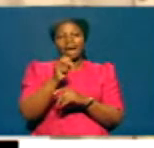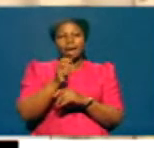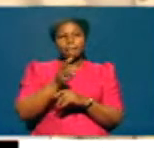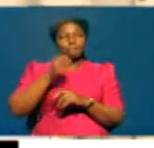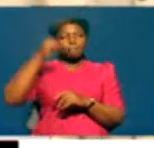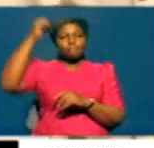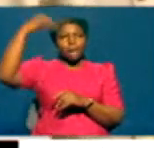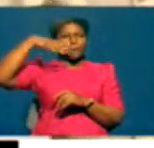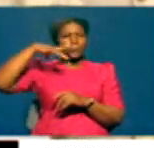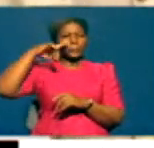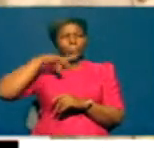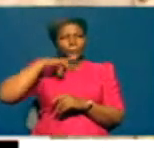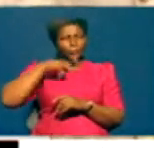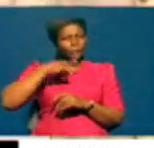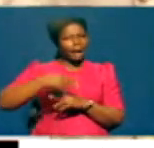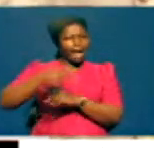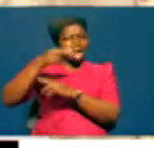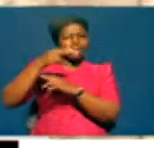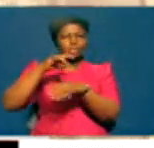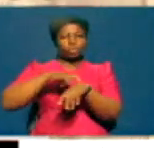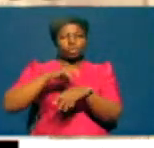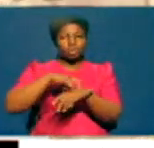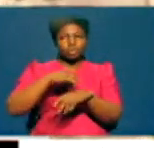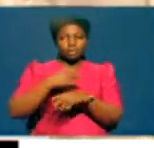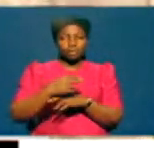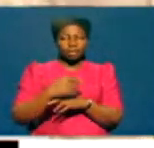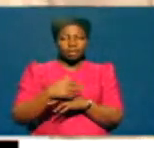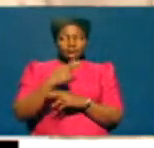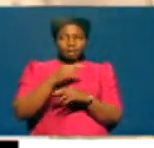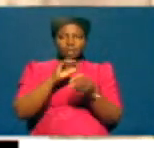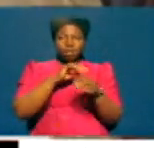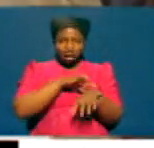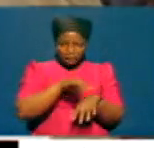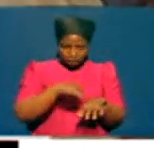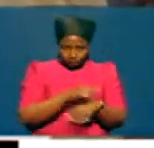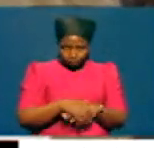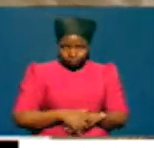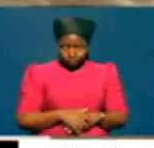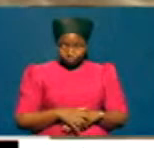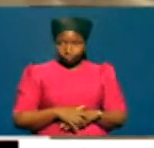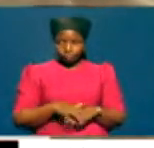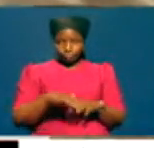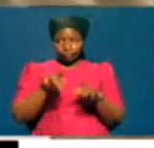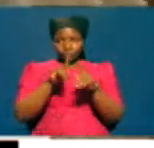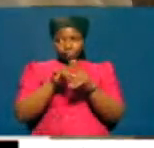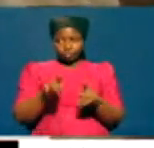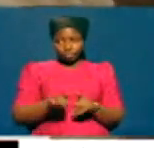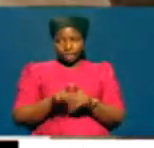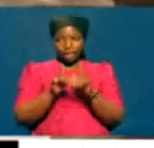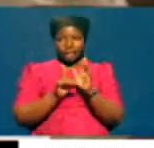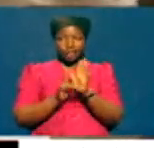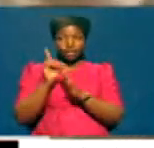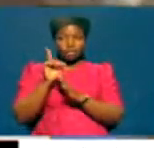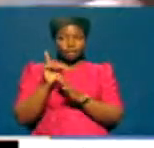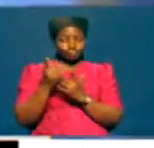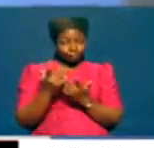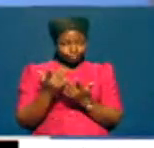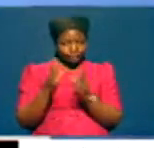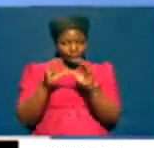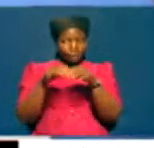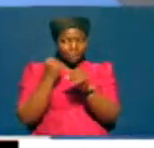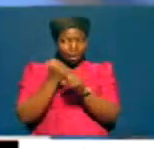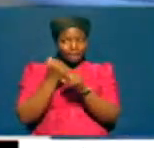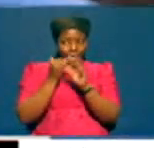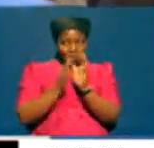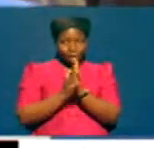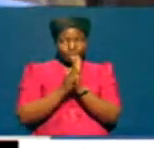Commissioner Evans Achoki says the Narok Development Implementation Committee is working closely with Kenya Electricity Transmission Company